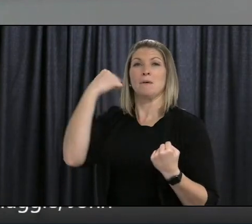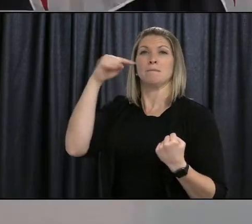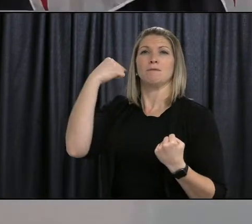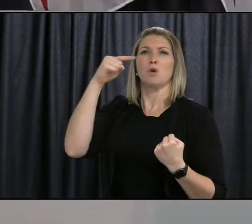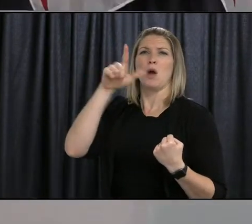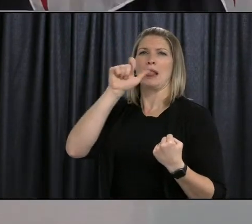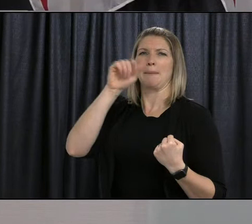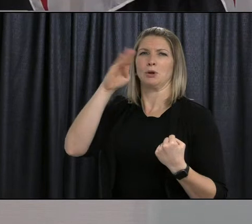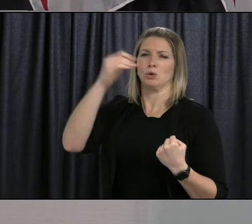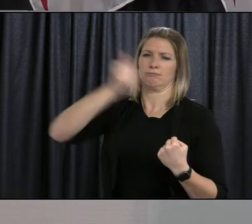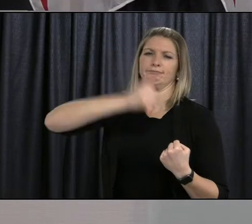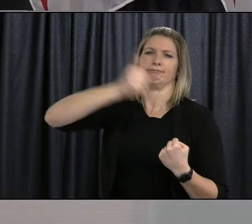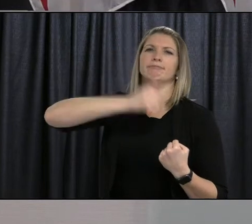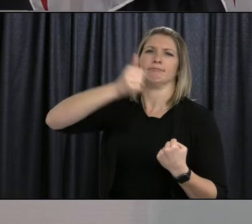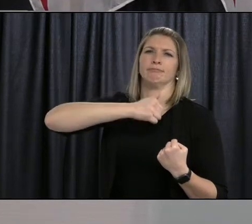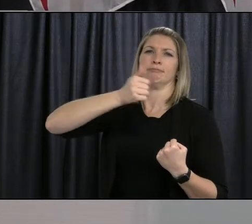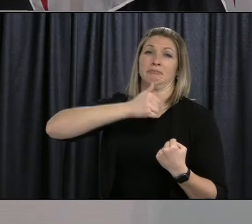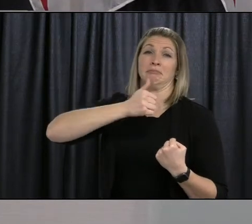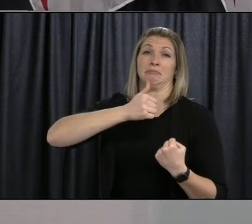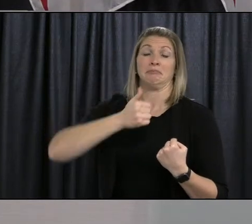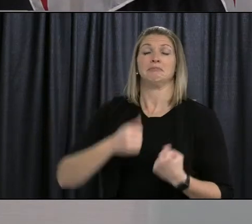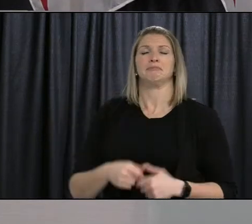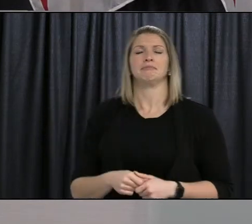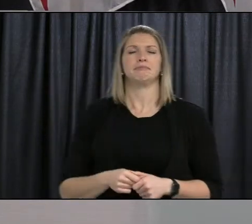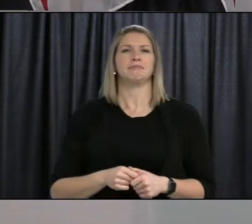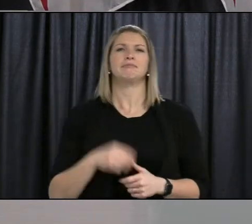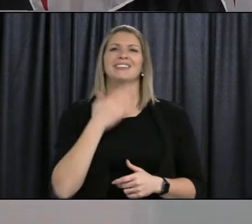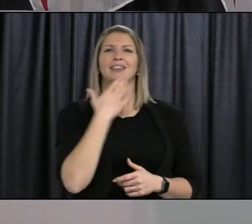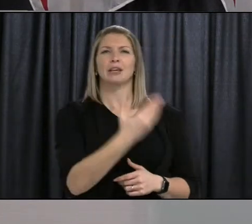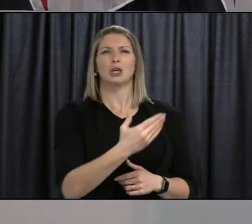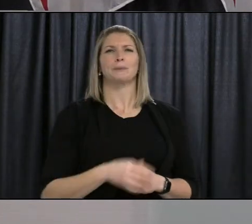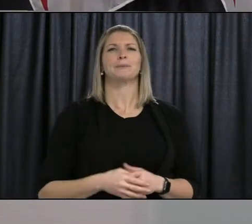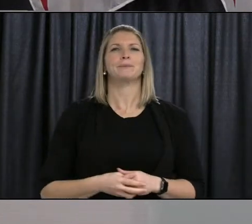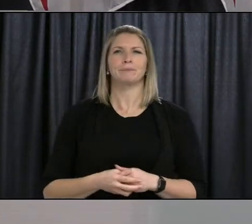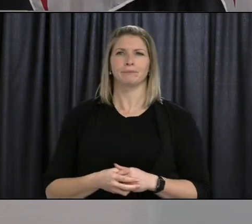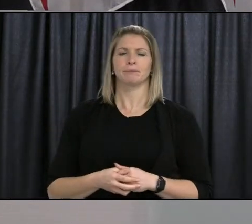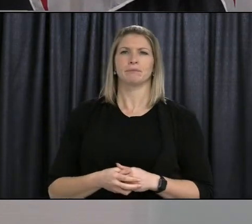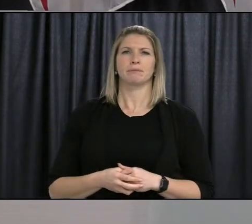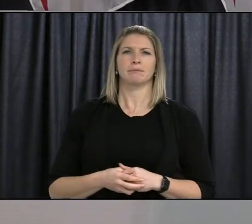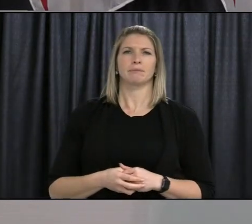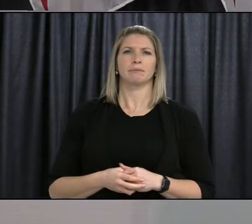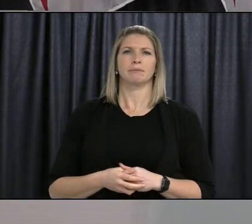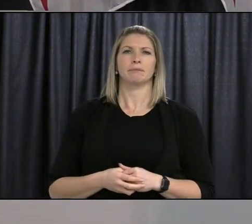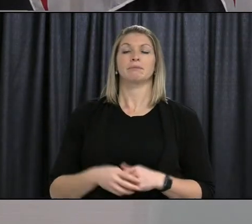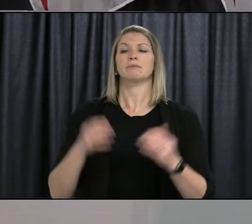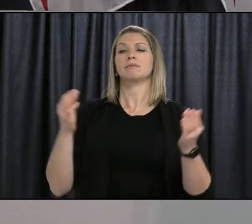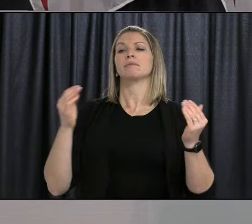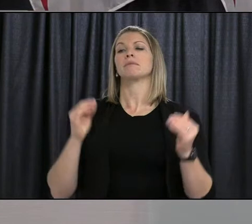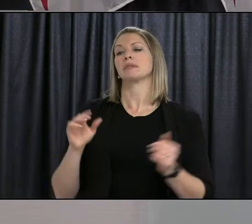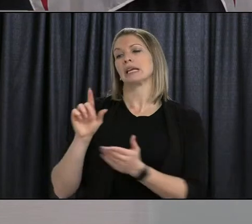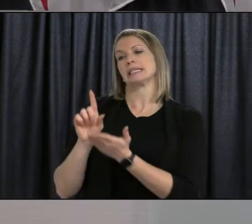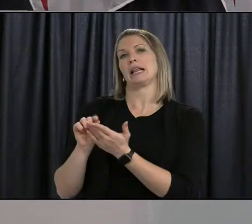Thank you. Our next questions are from Peter Jackson with The Telegram. Please go ahead.